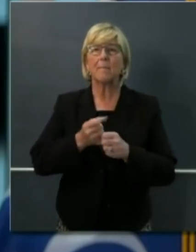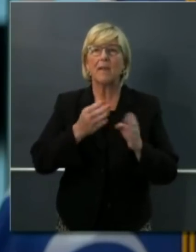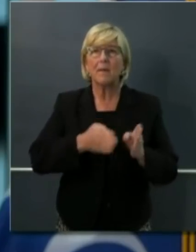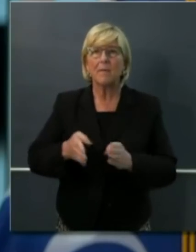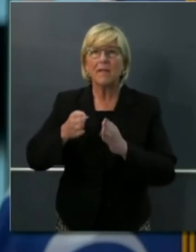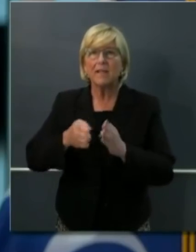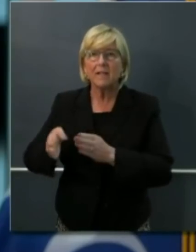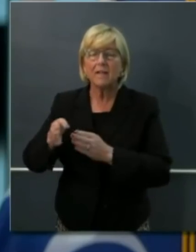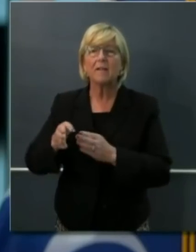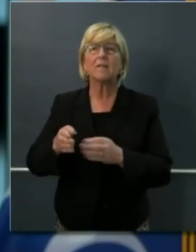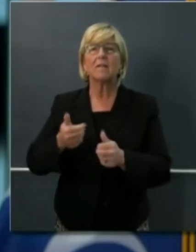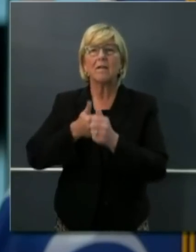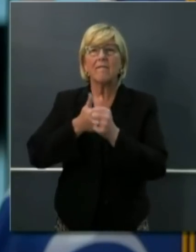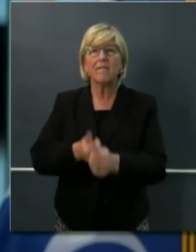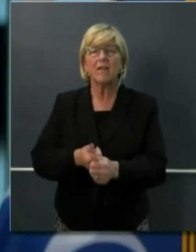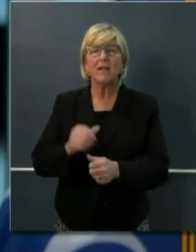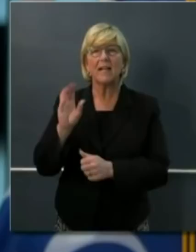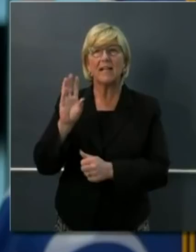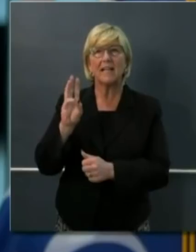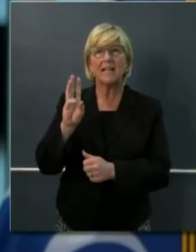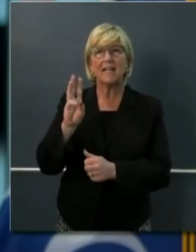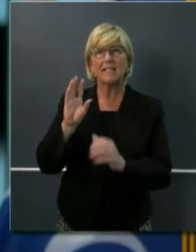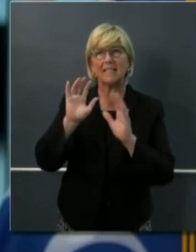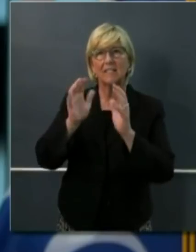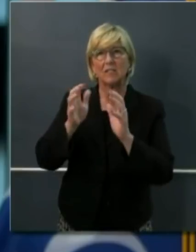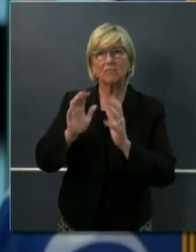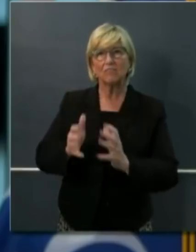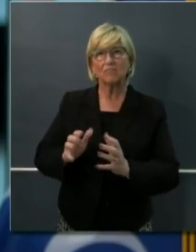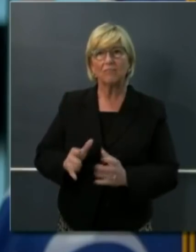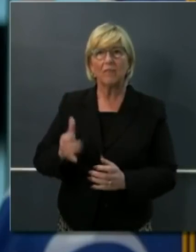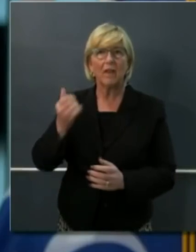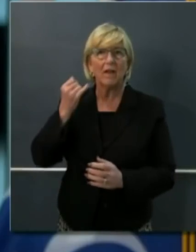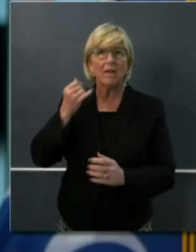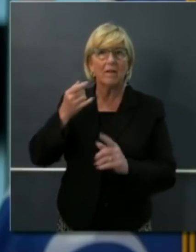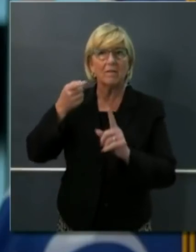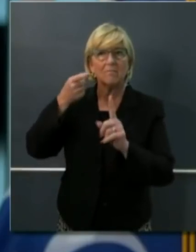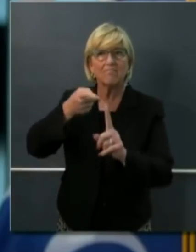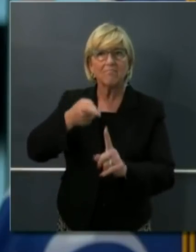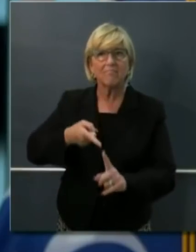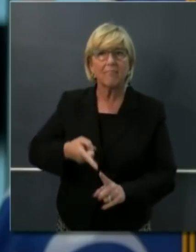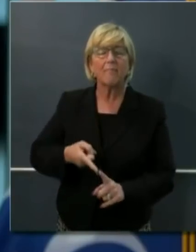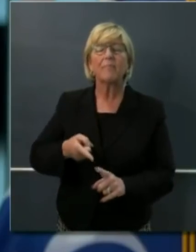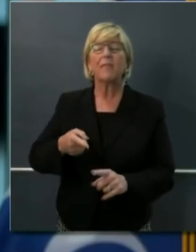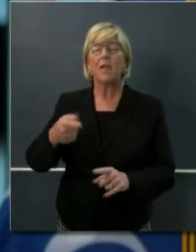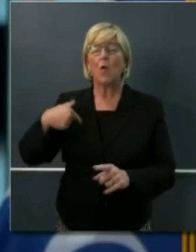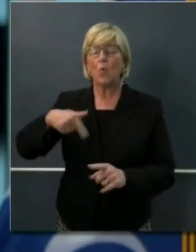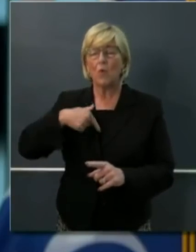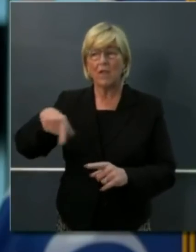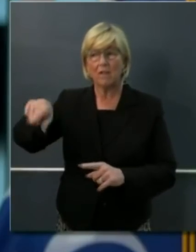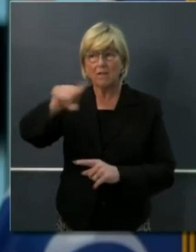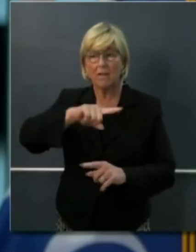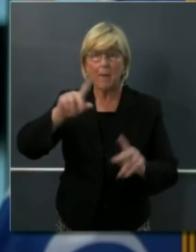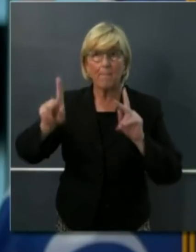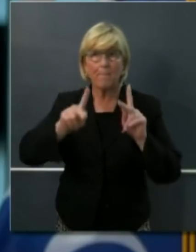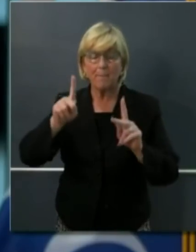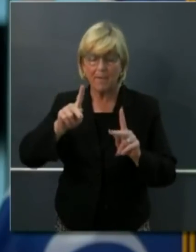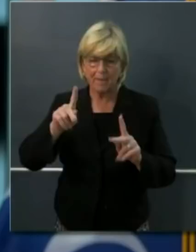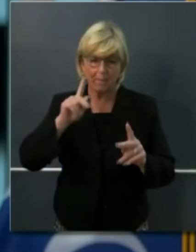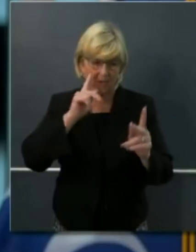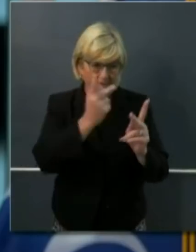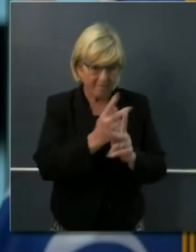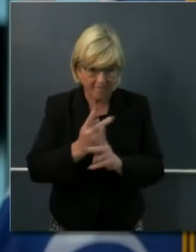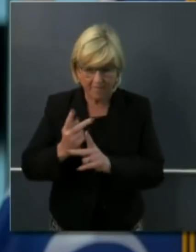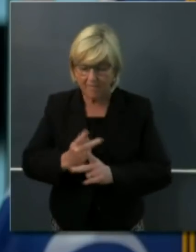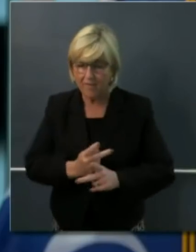6 specific themes and teams to every single day monitor conditions on the ground. It's driven not